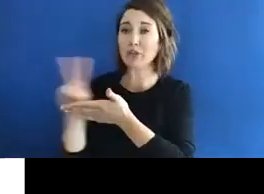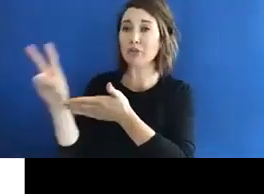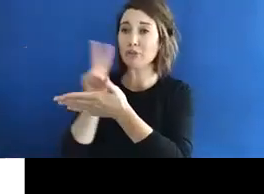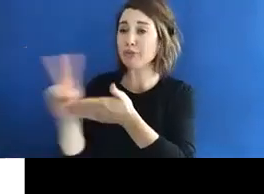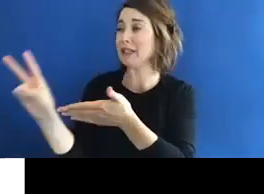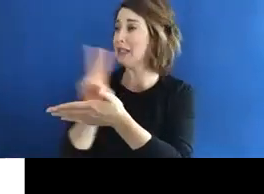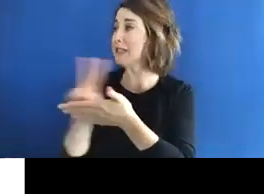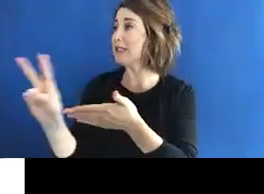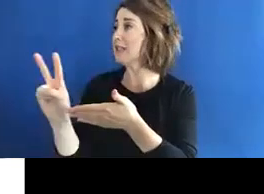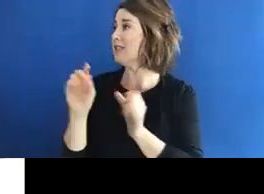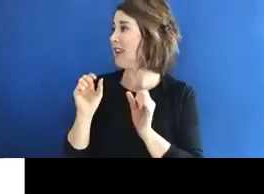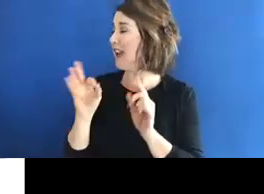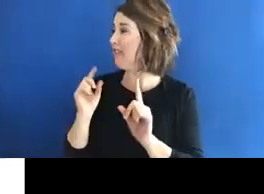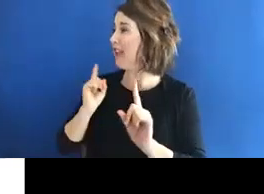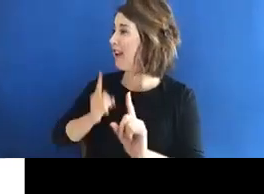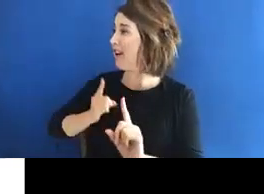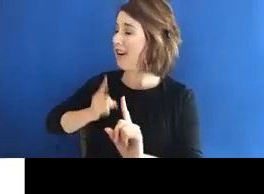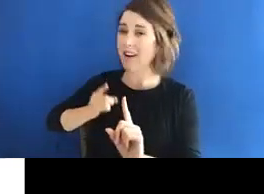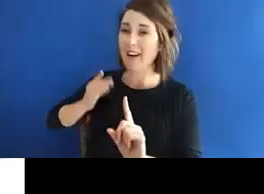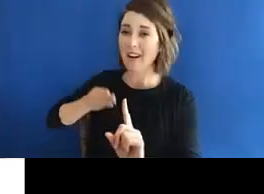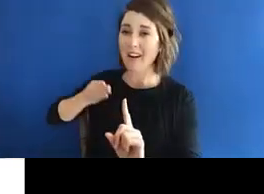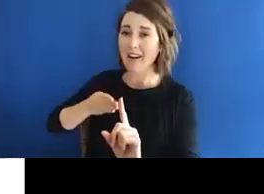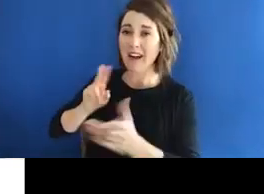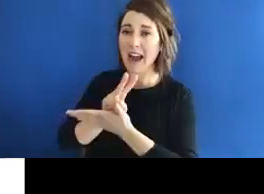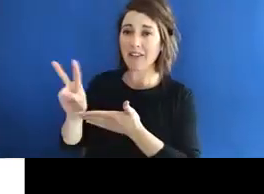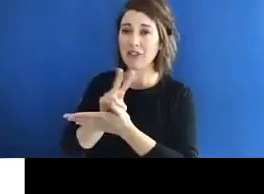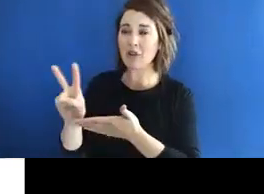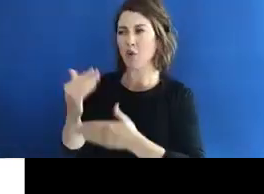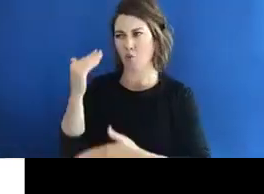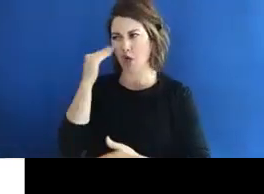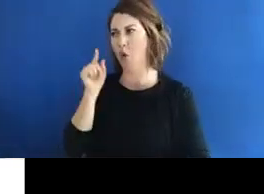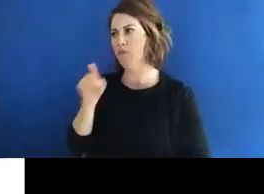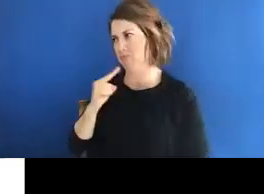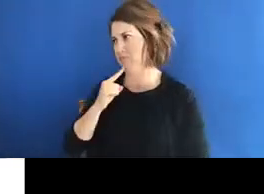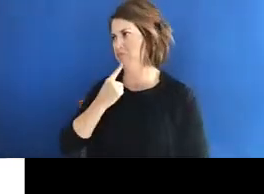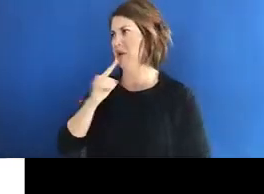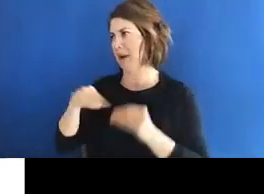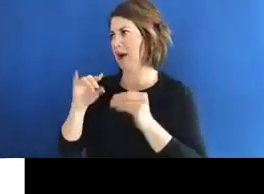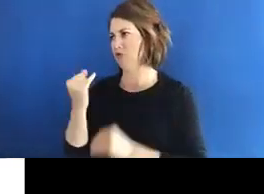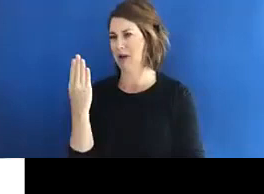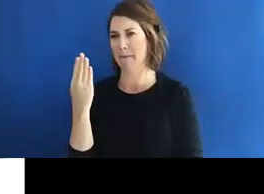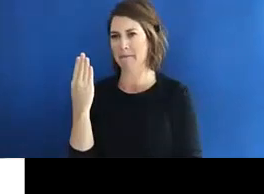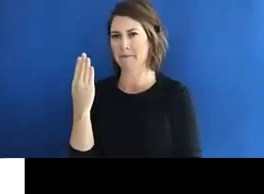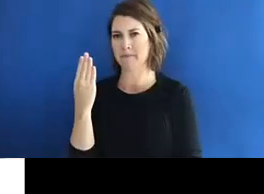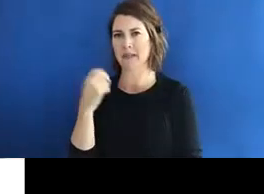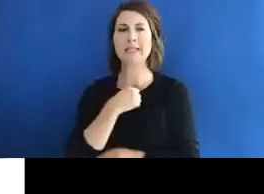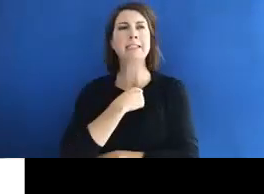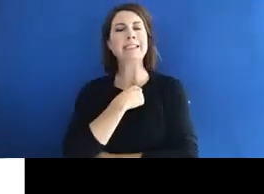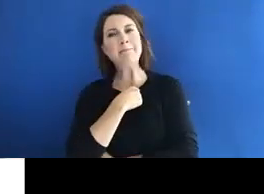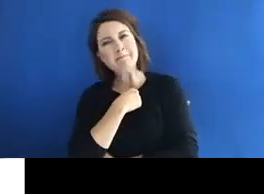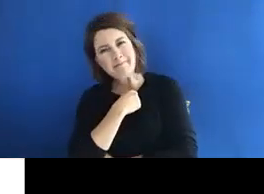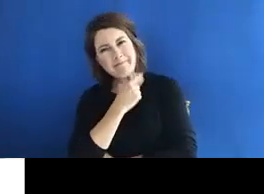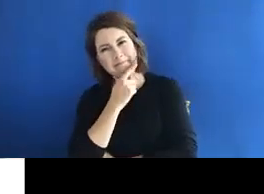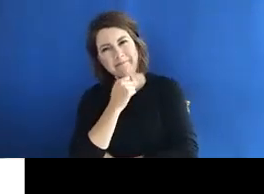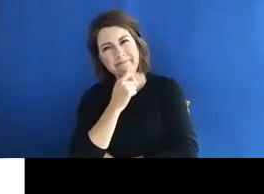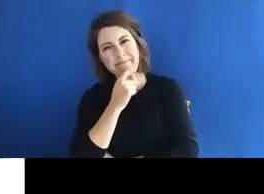keep coming back every 2 weeks, then we really know they're serious about getting a job. So to me, that's not